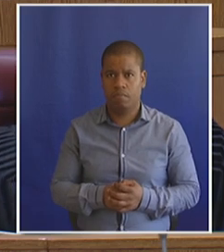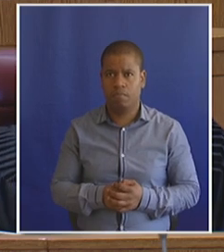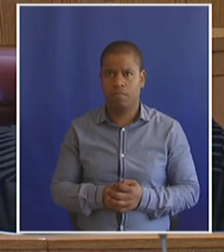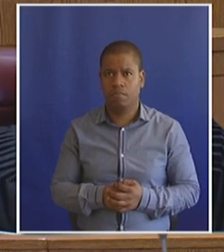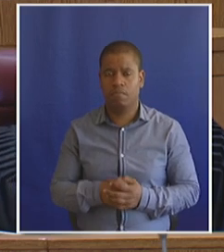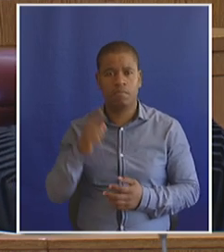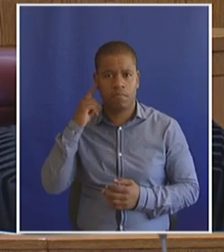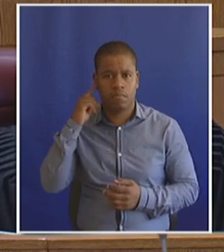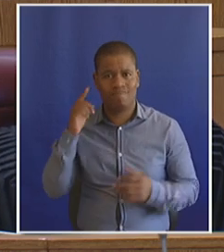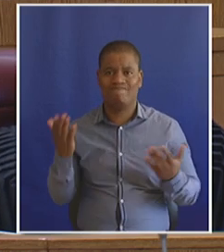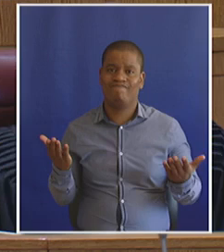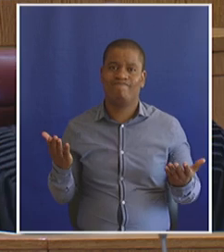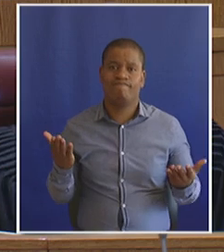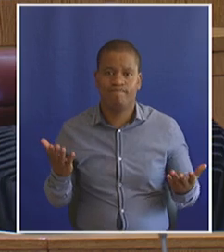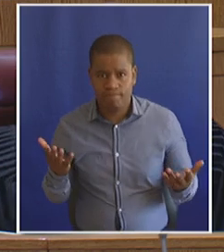Northwest?